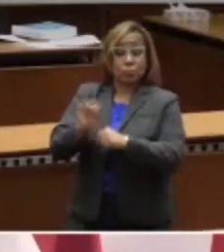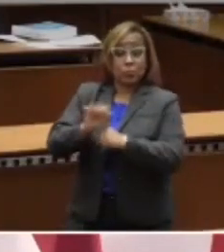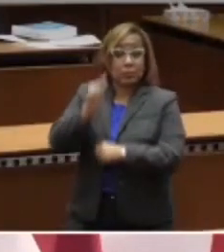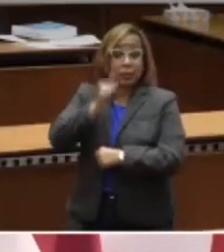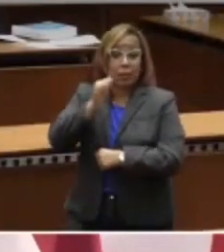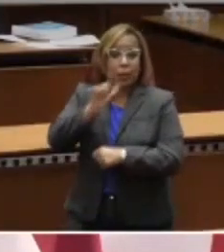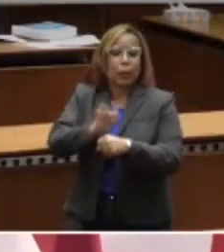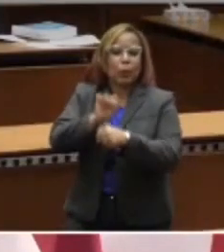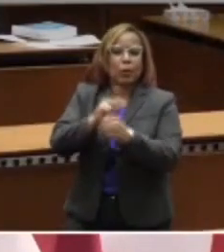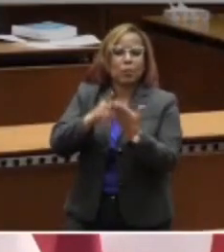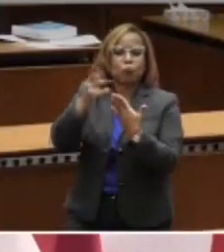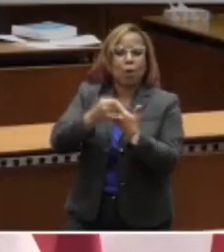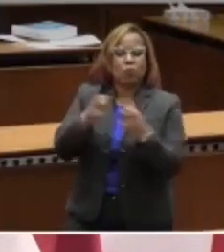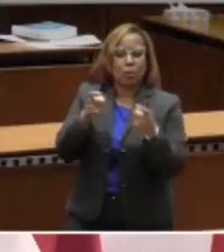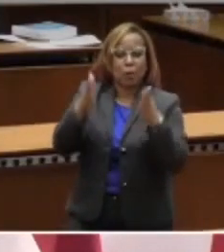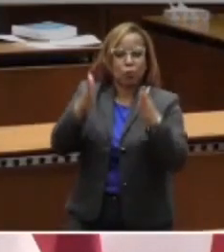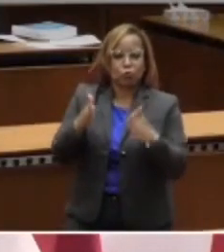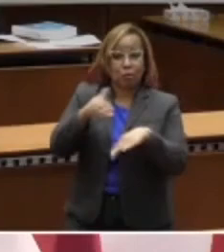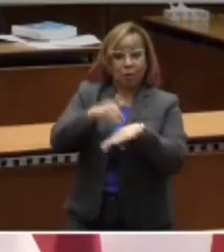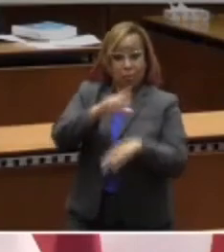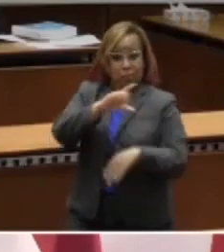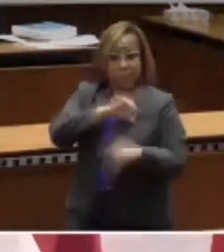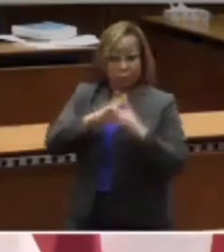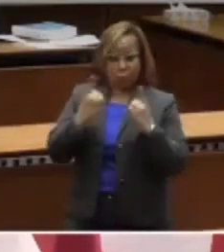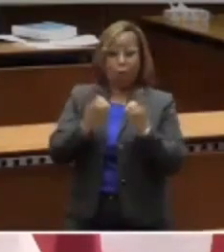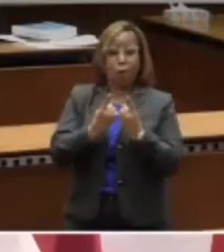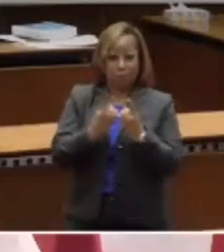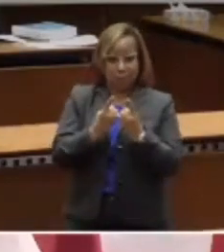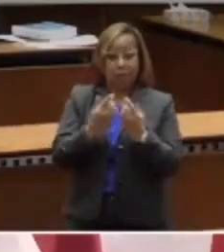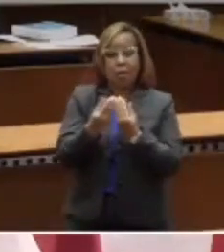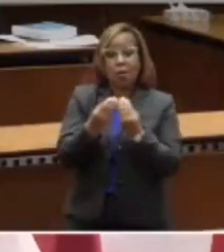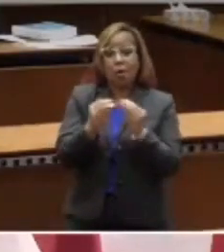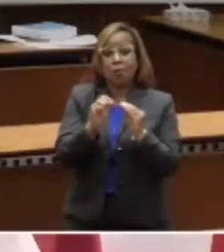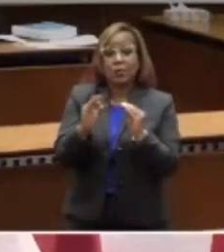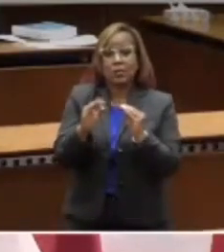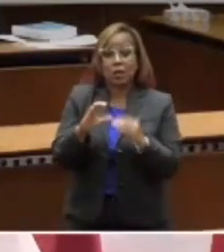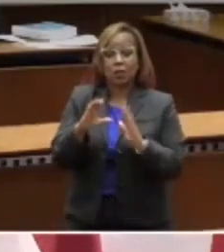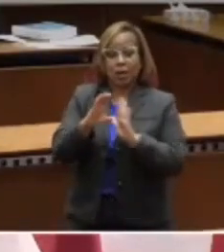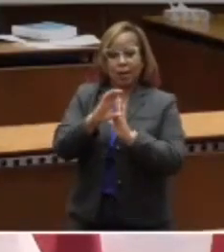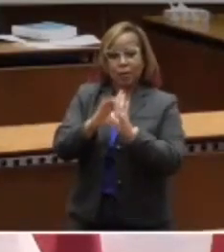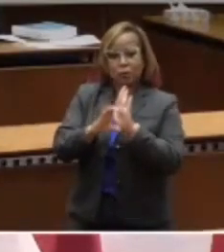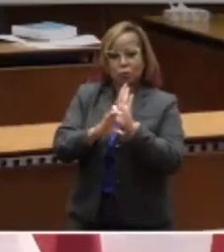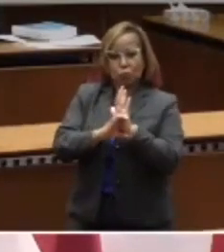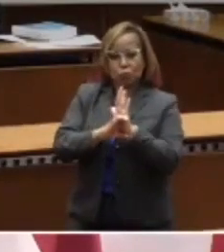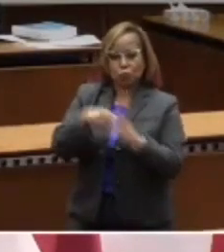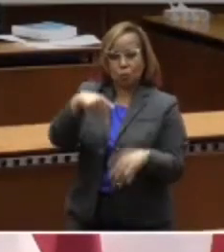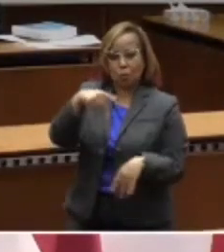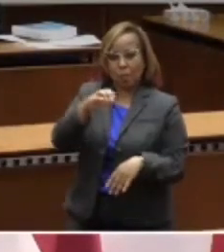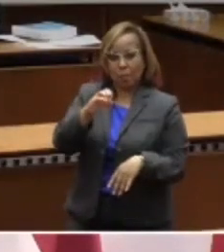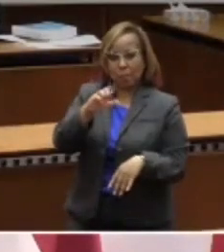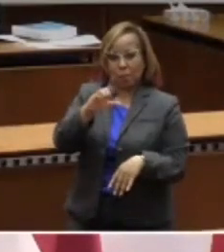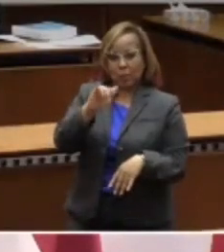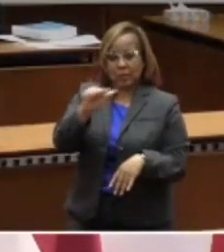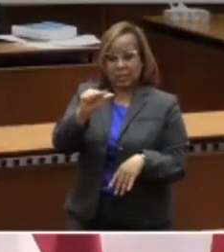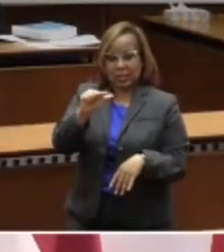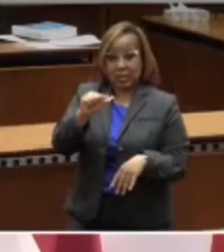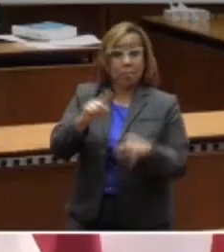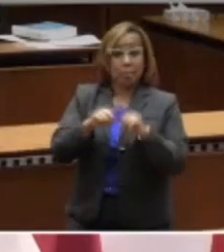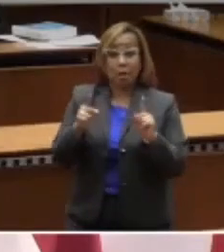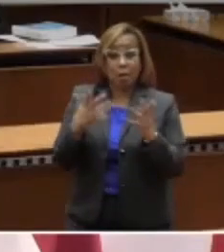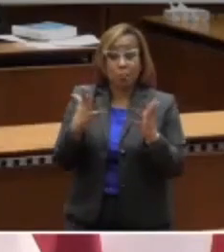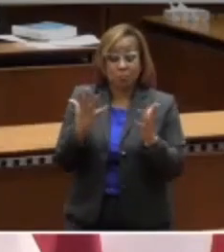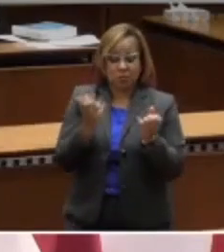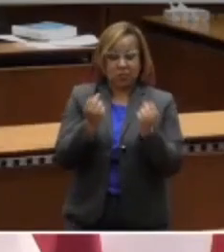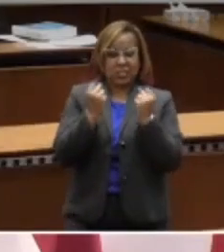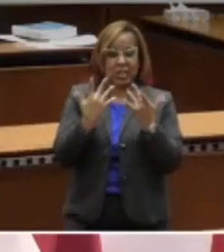he works as a project manager at the police department in the Office of Constitutional Policing. But for several